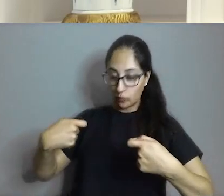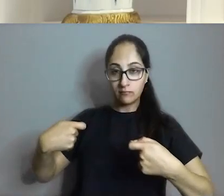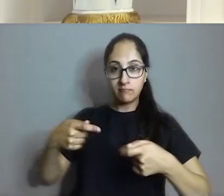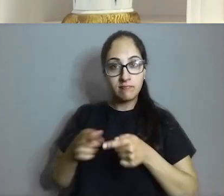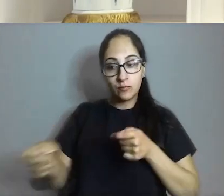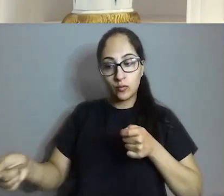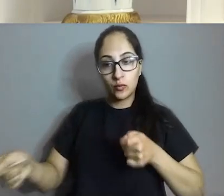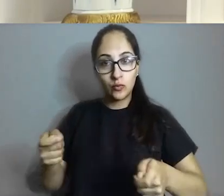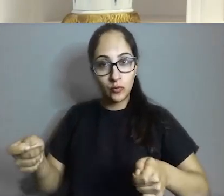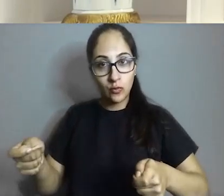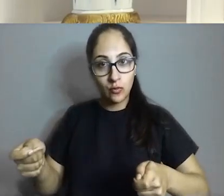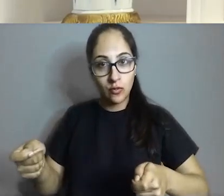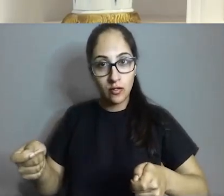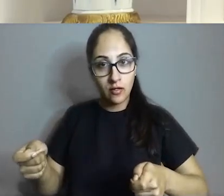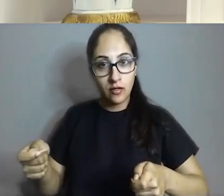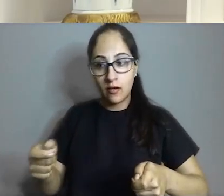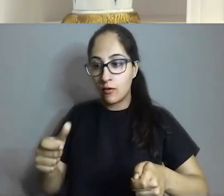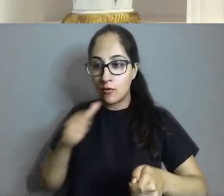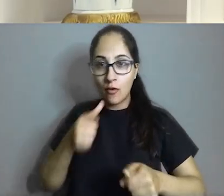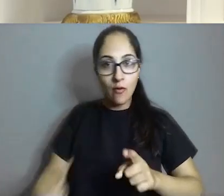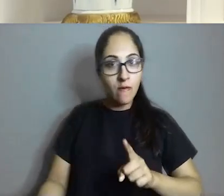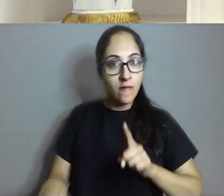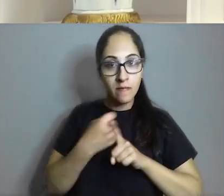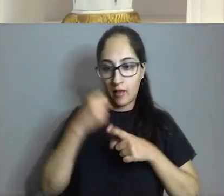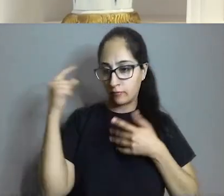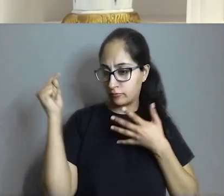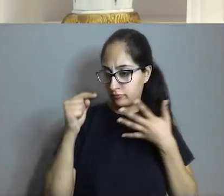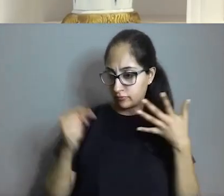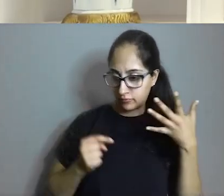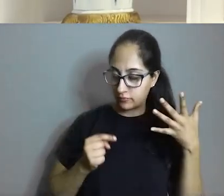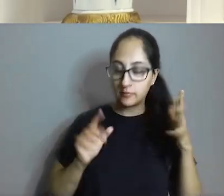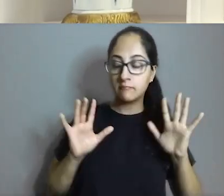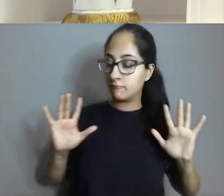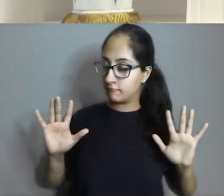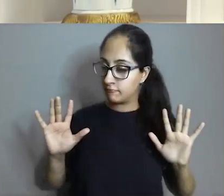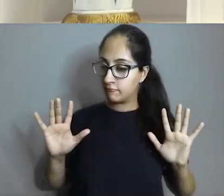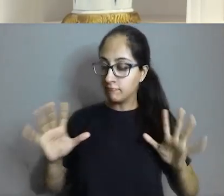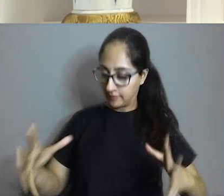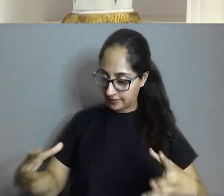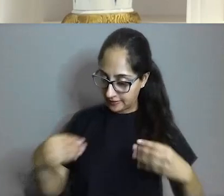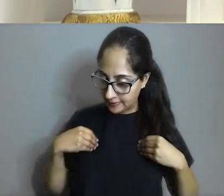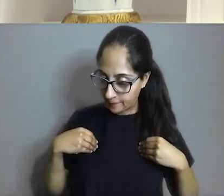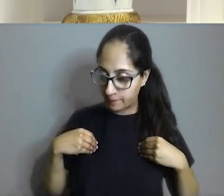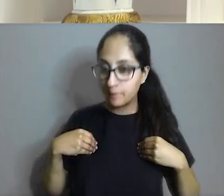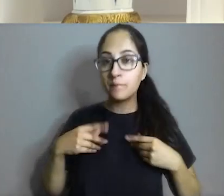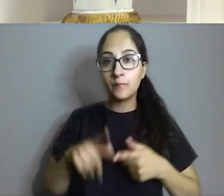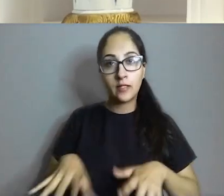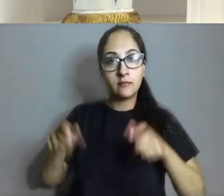define our health, our relationships, and the narrative of our lives.